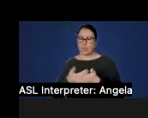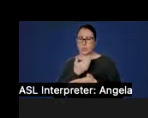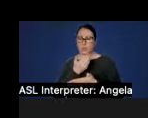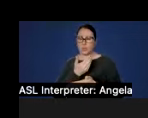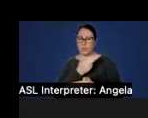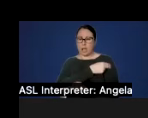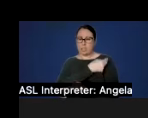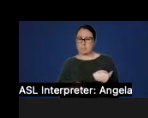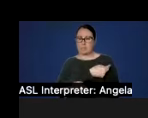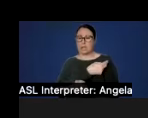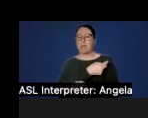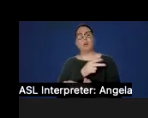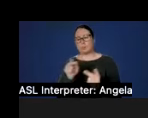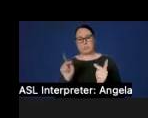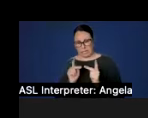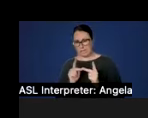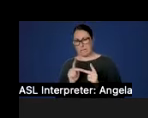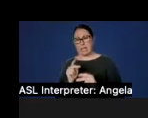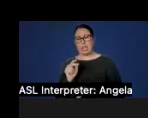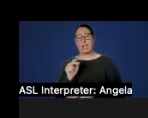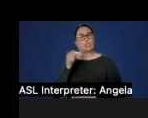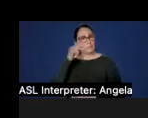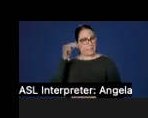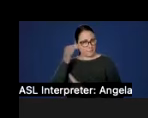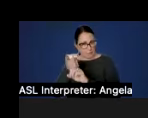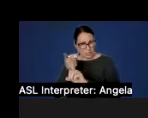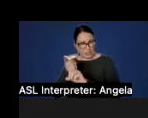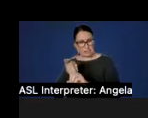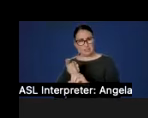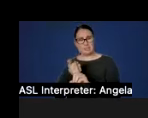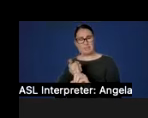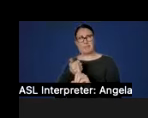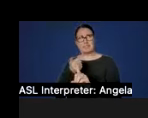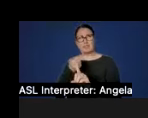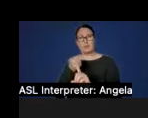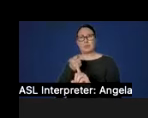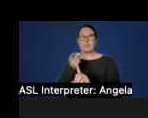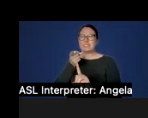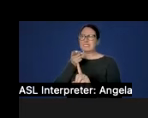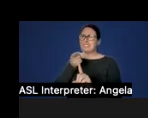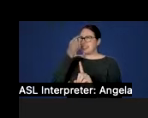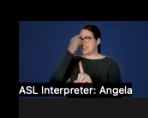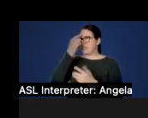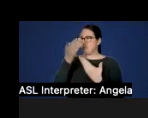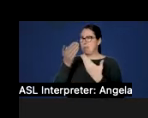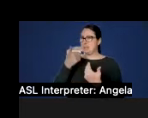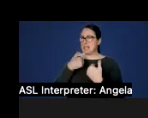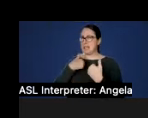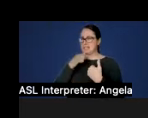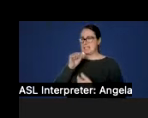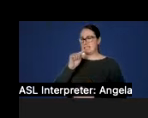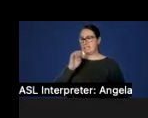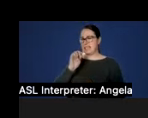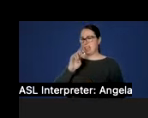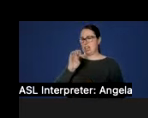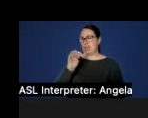was Native American, you know what I mean? Like, thinking he must have a stereotype on her, but it